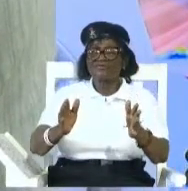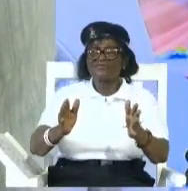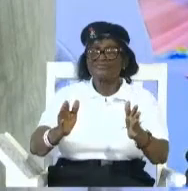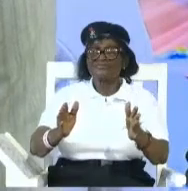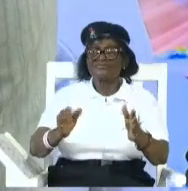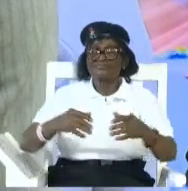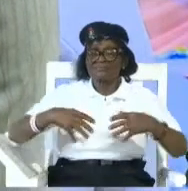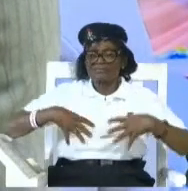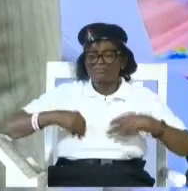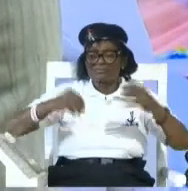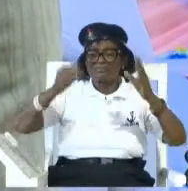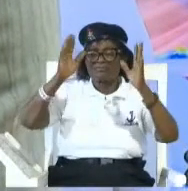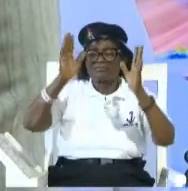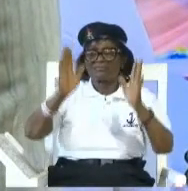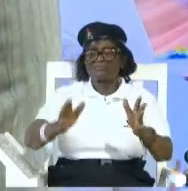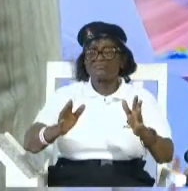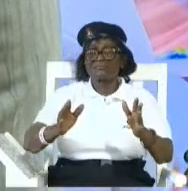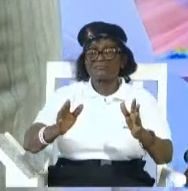healer,